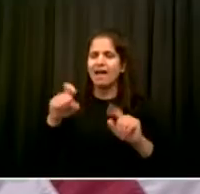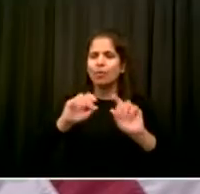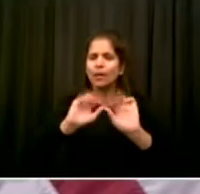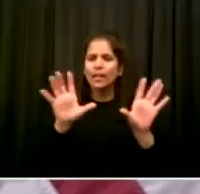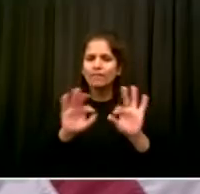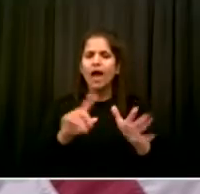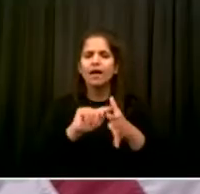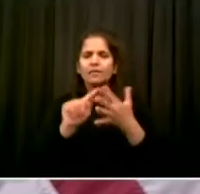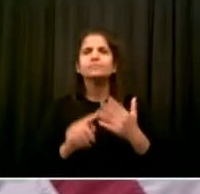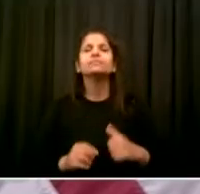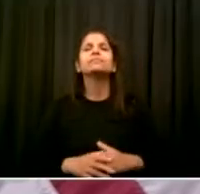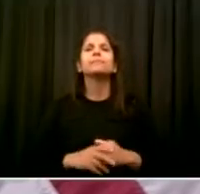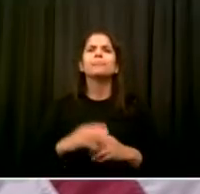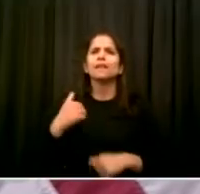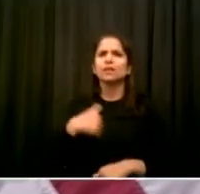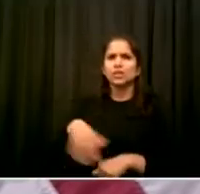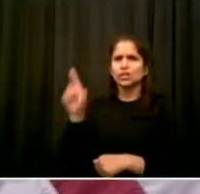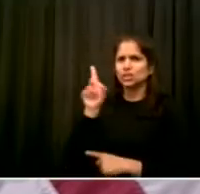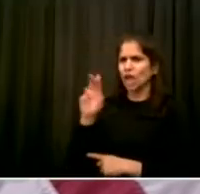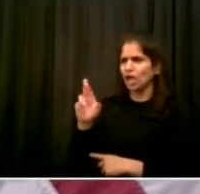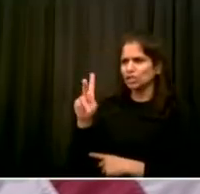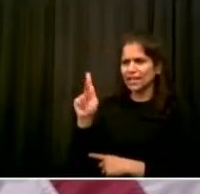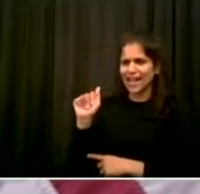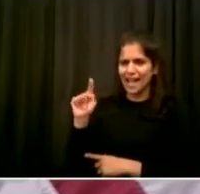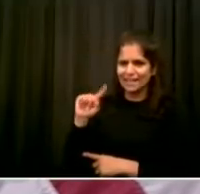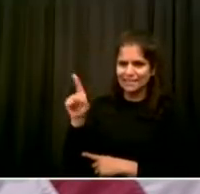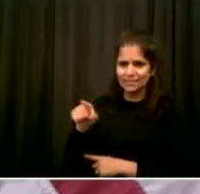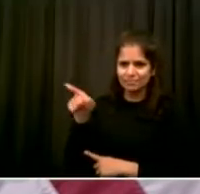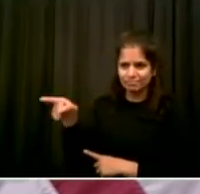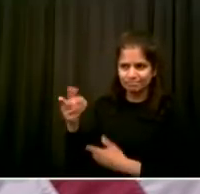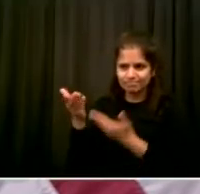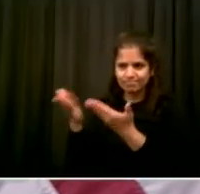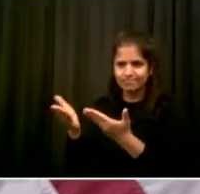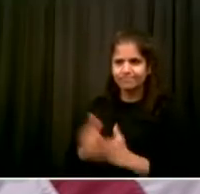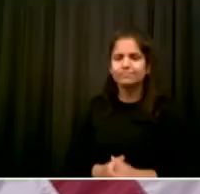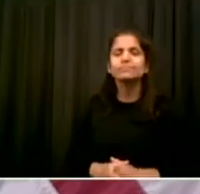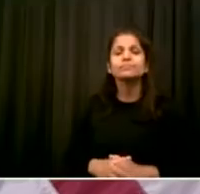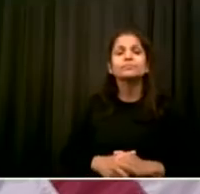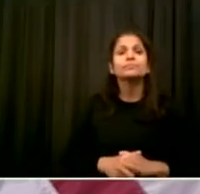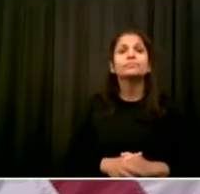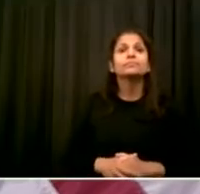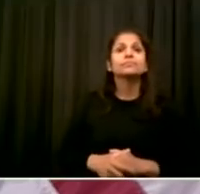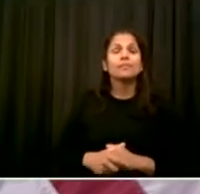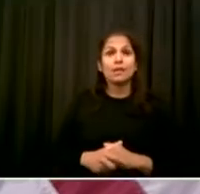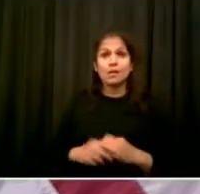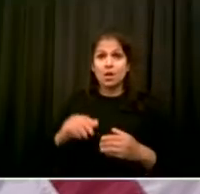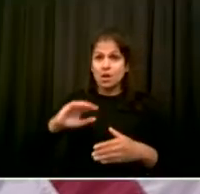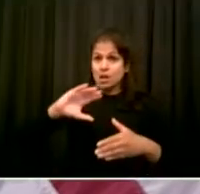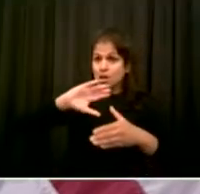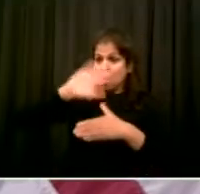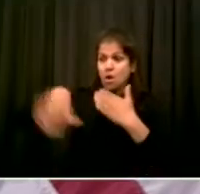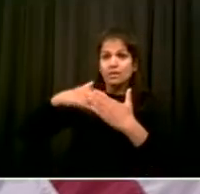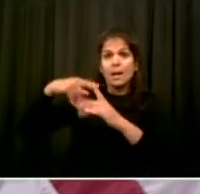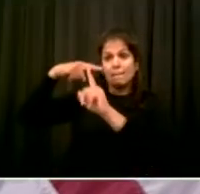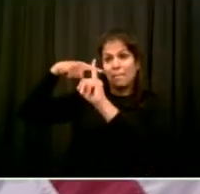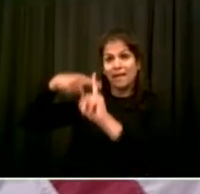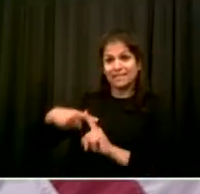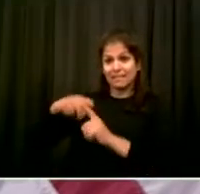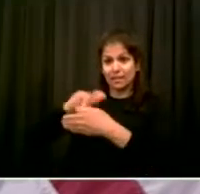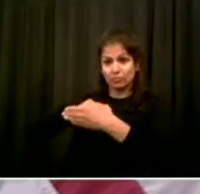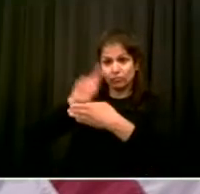all positive tests in New York City are from all sources are reported to Department of Health. But in terms of the